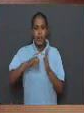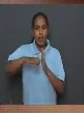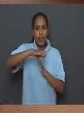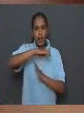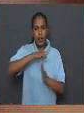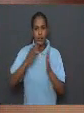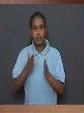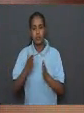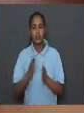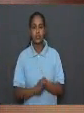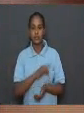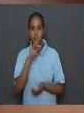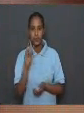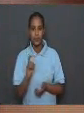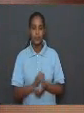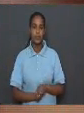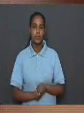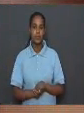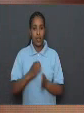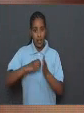What is electrolysis anyway?